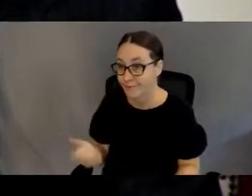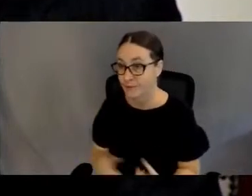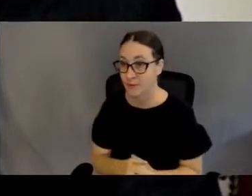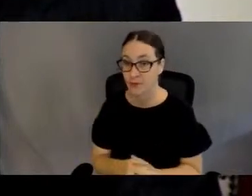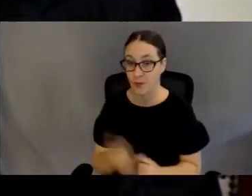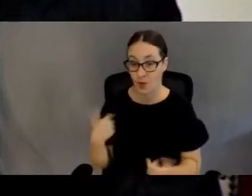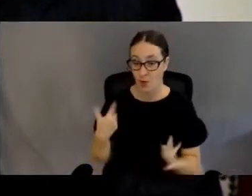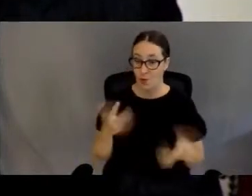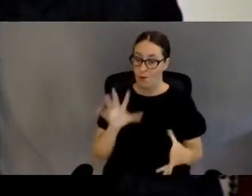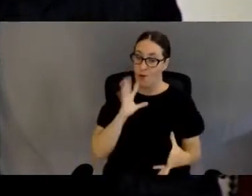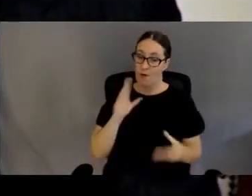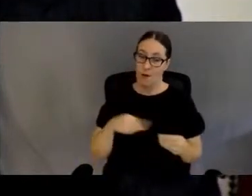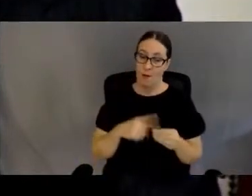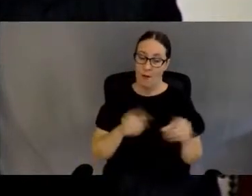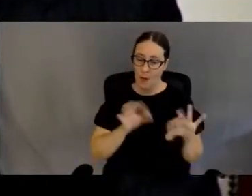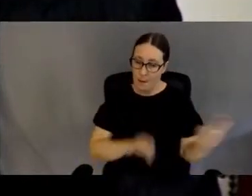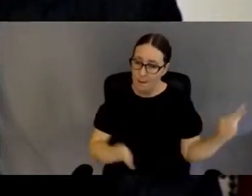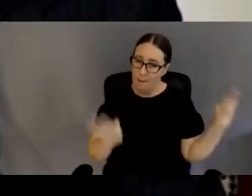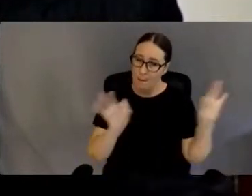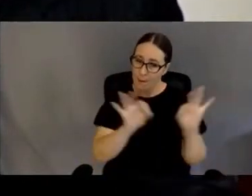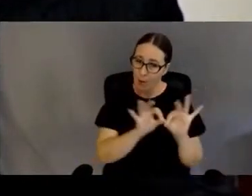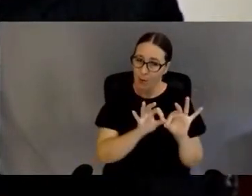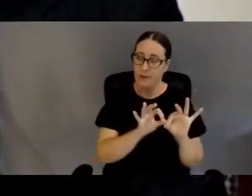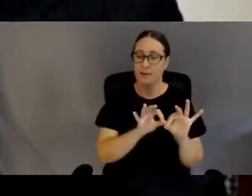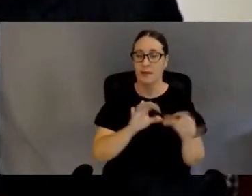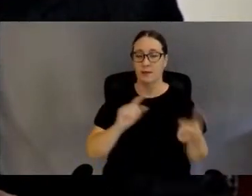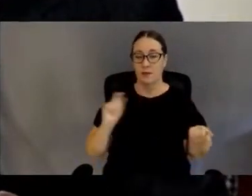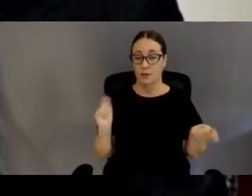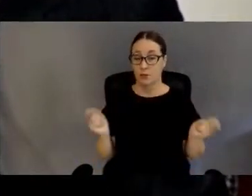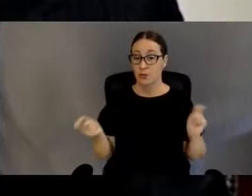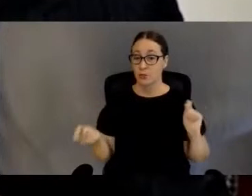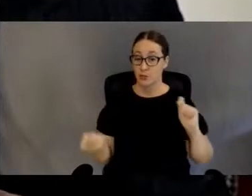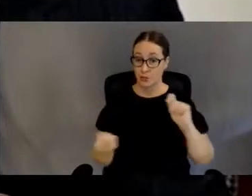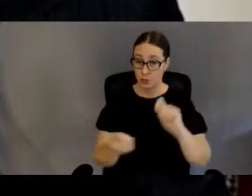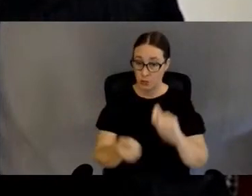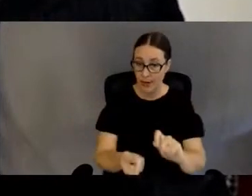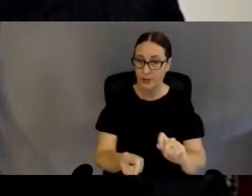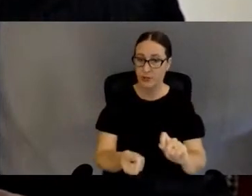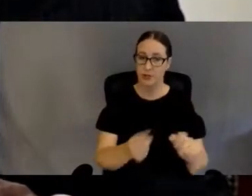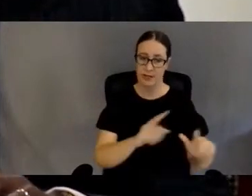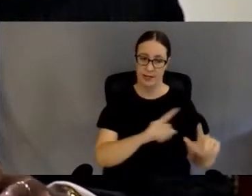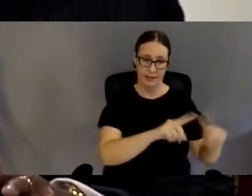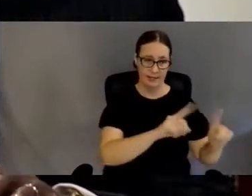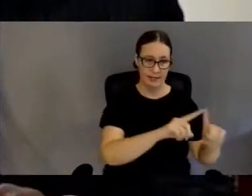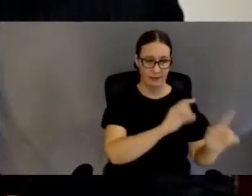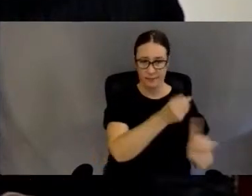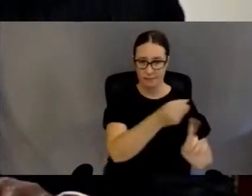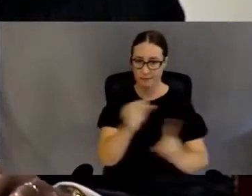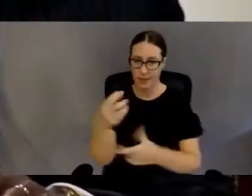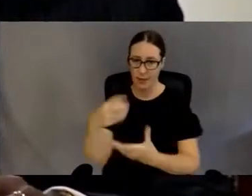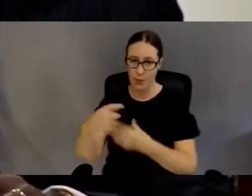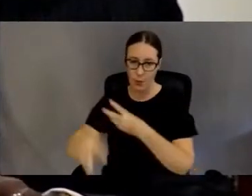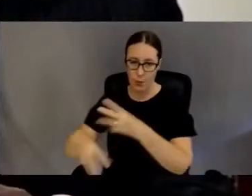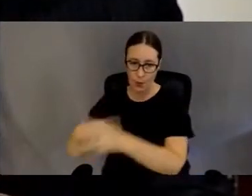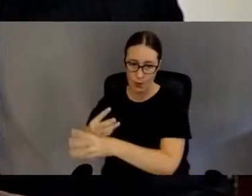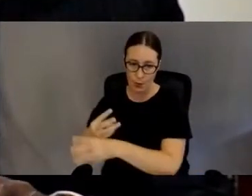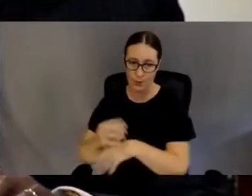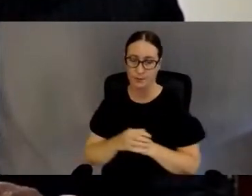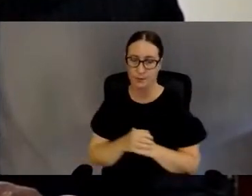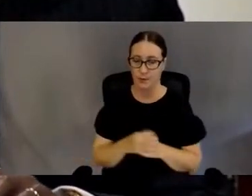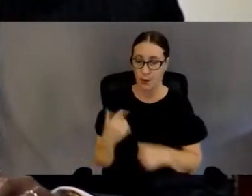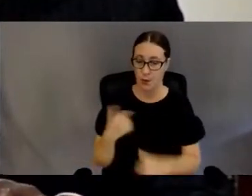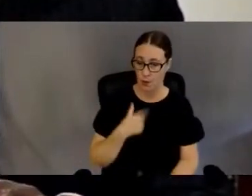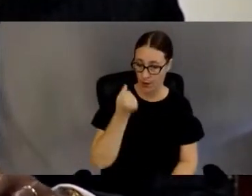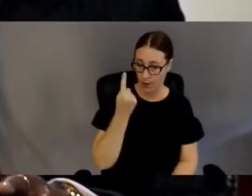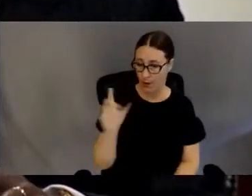the importance of changing the dynamics of the world, we know that